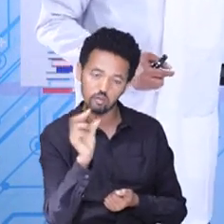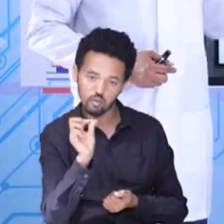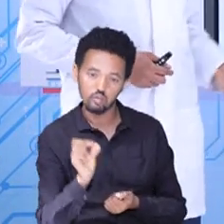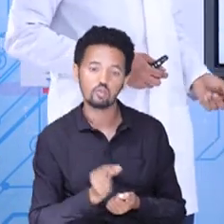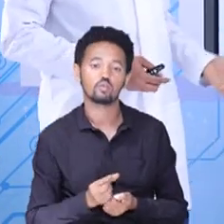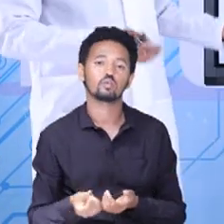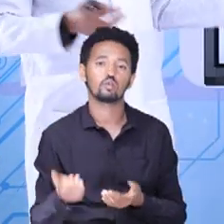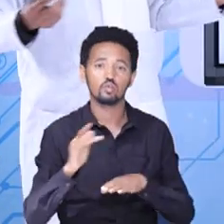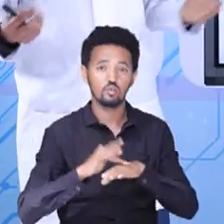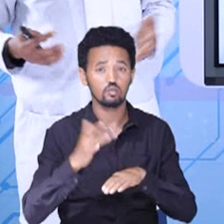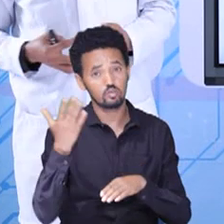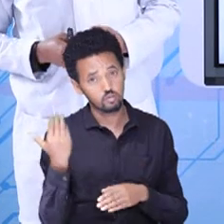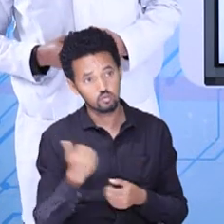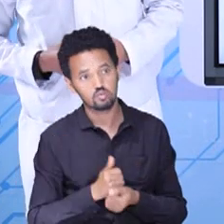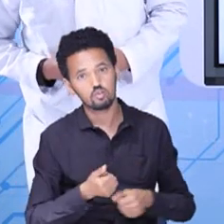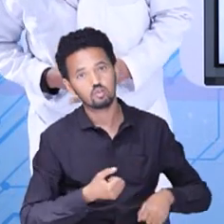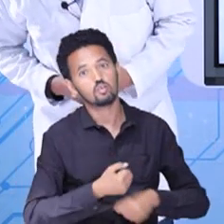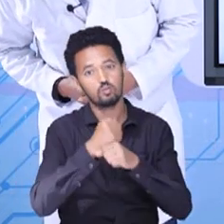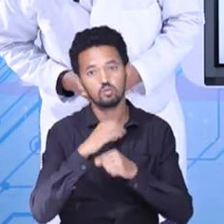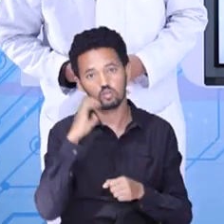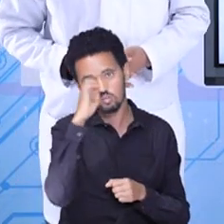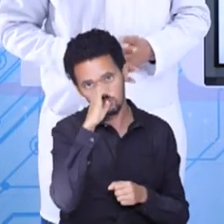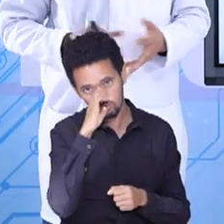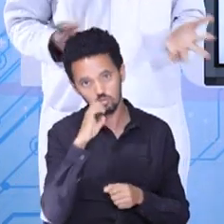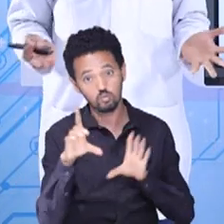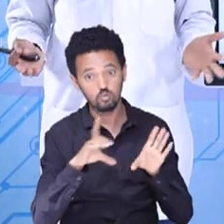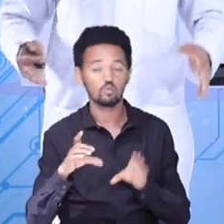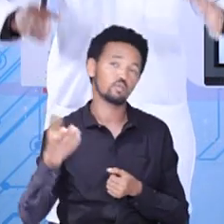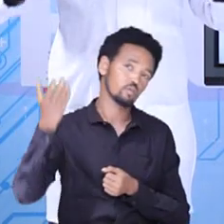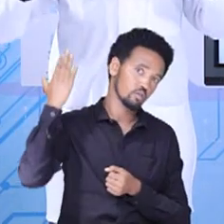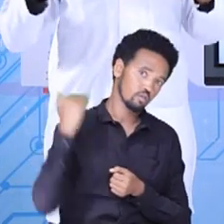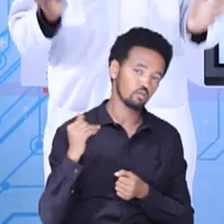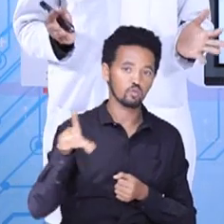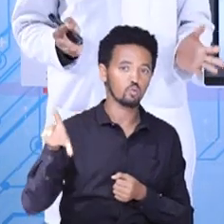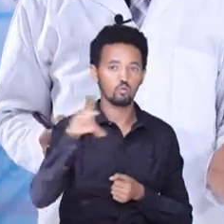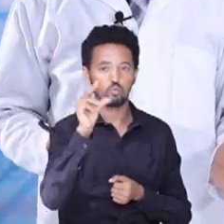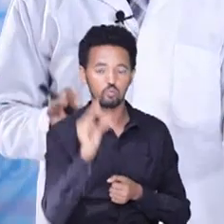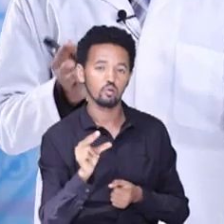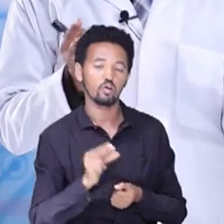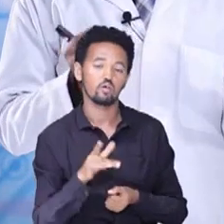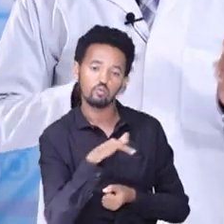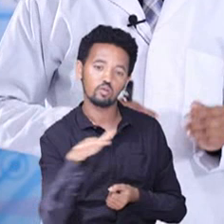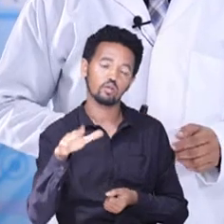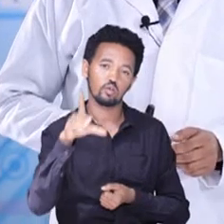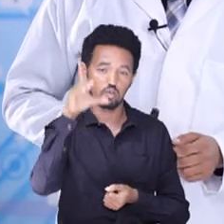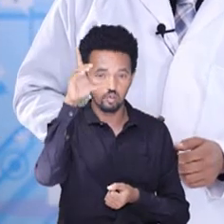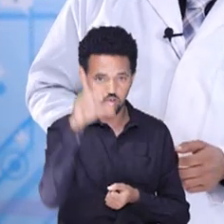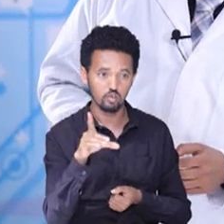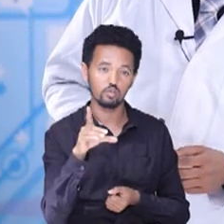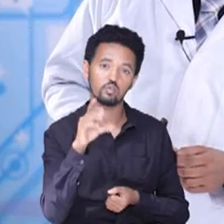Ethiopia. The other supporter of Ethiopia during the time, Cuba, Fidel Castro, he